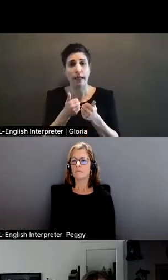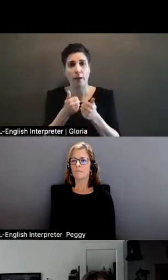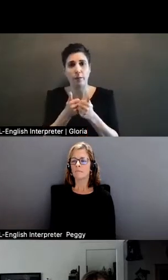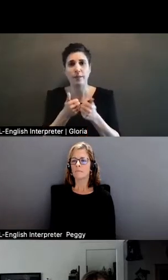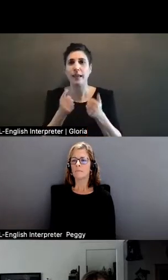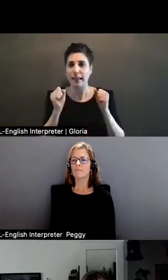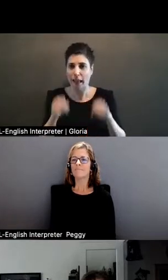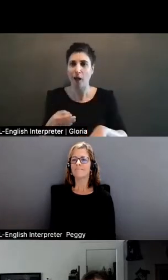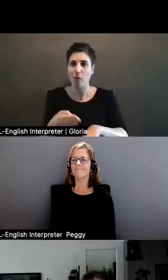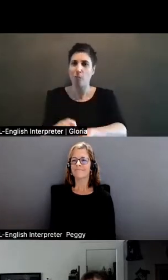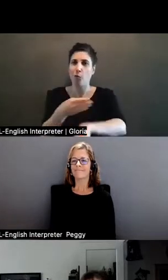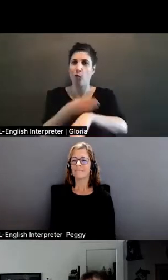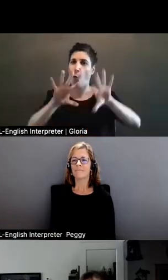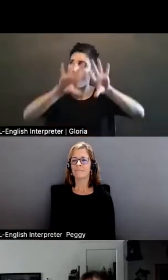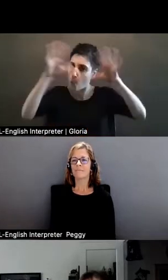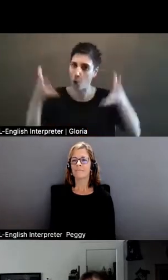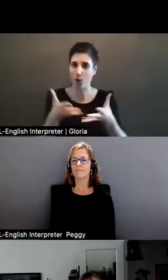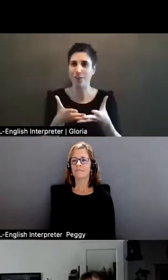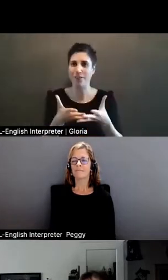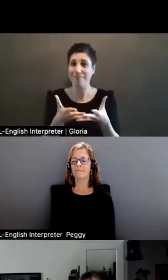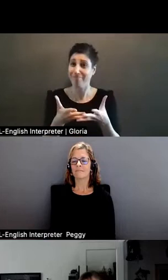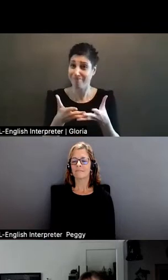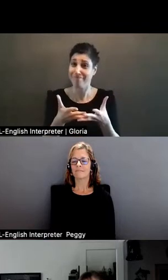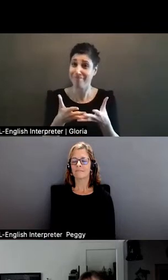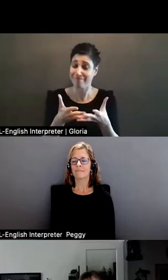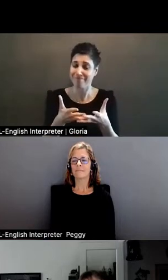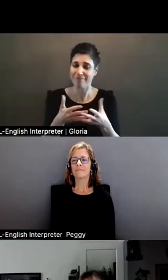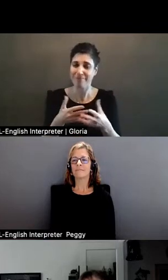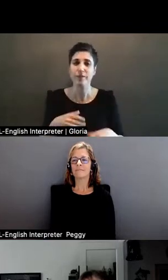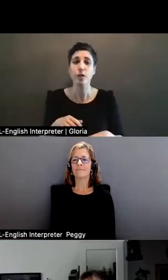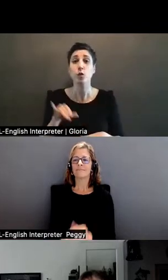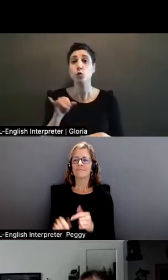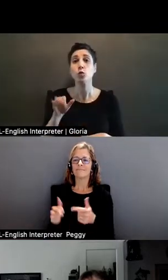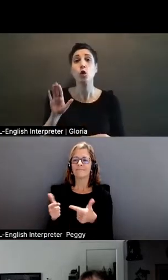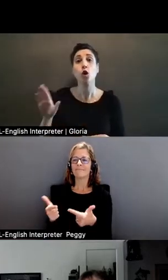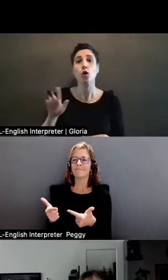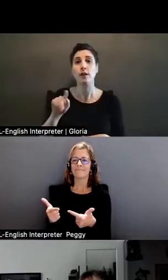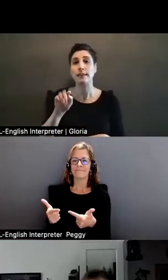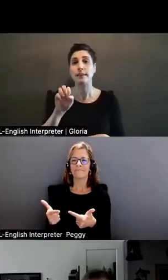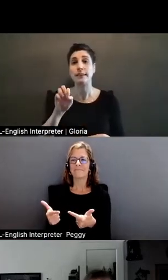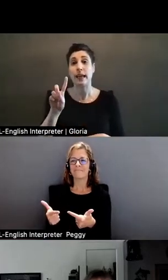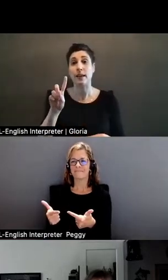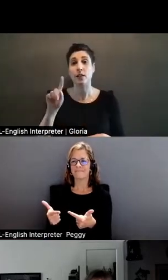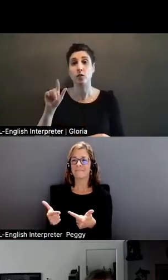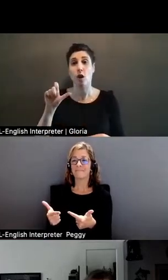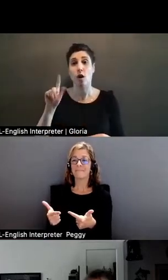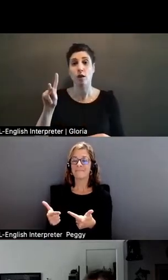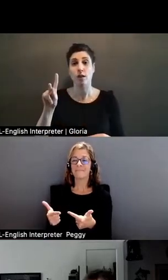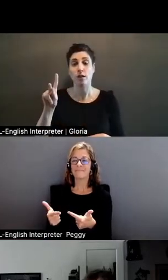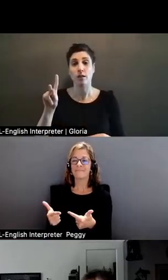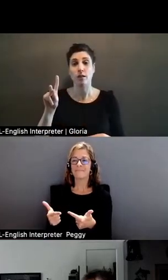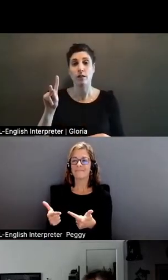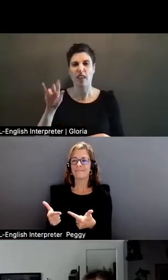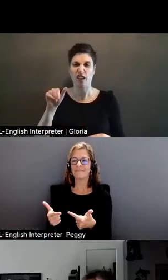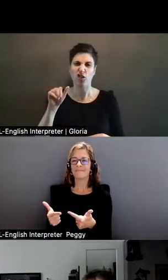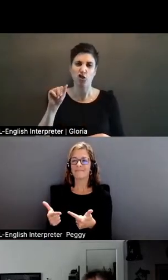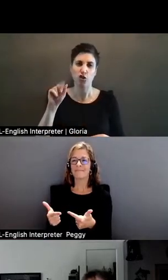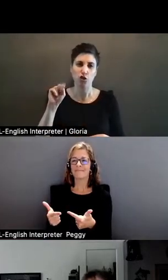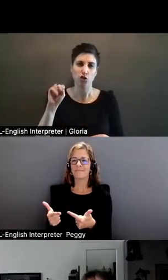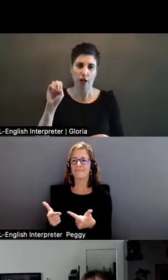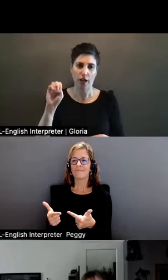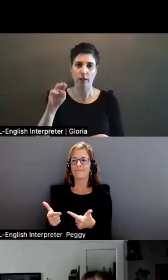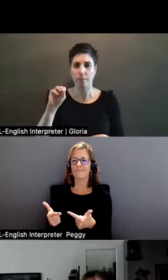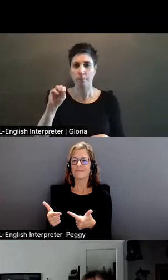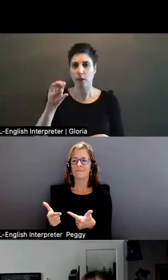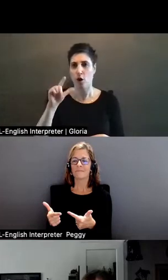also going to put in the chat her TED Talk, which is, like all TED Talks, less than 20